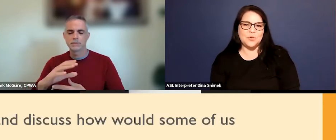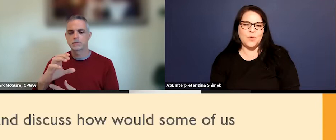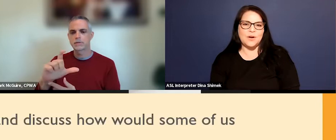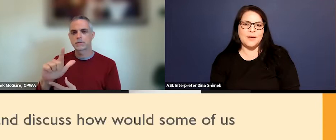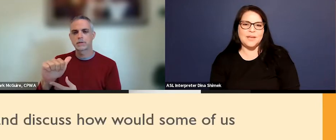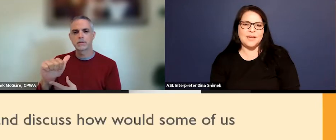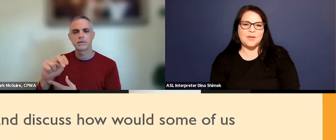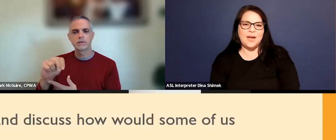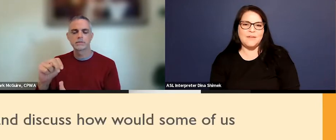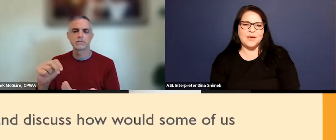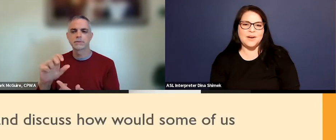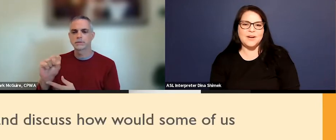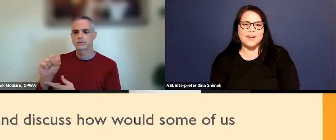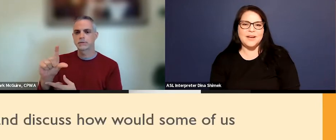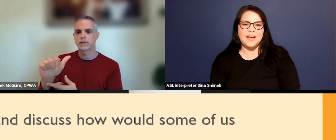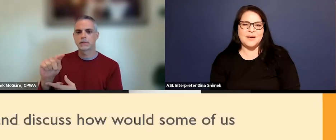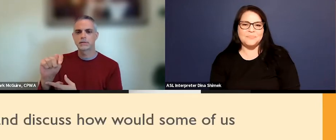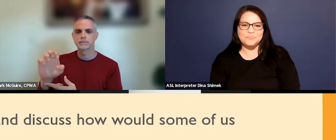beautiful with the water coming in, and you have